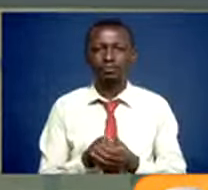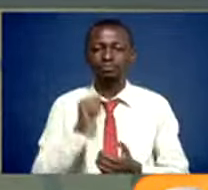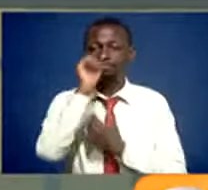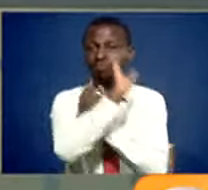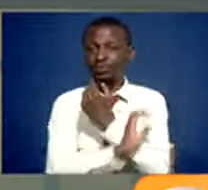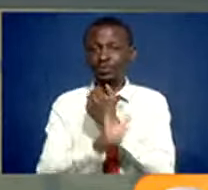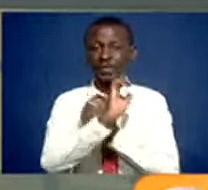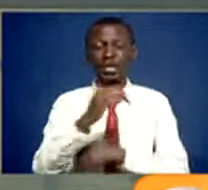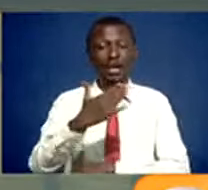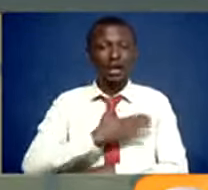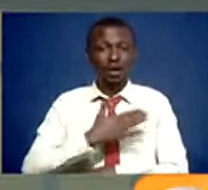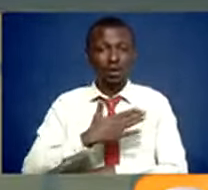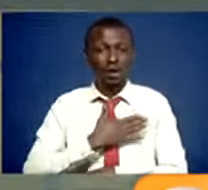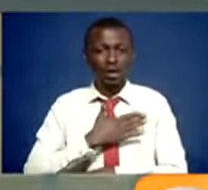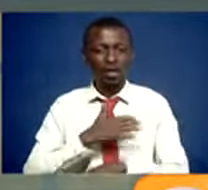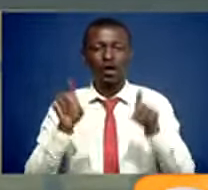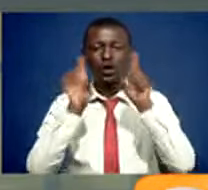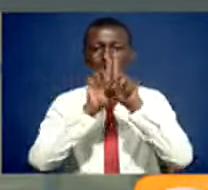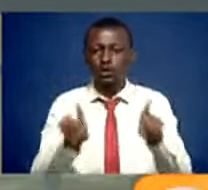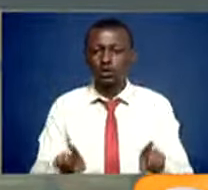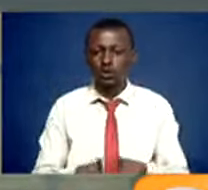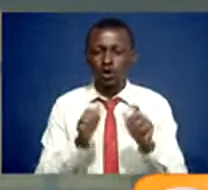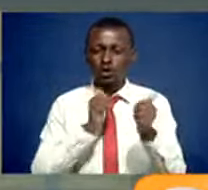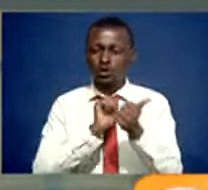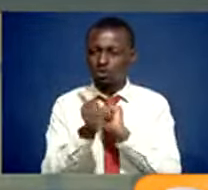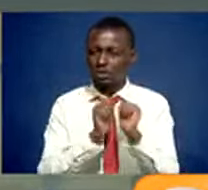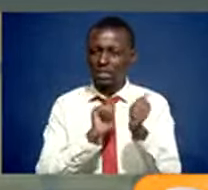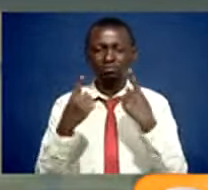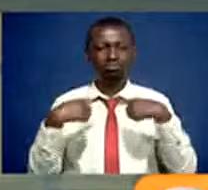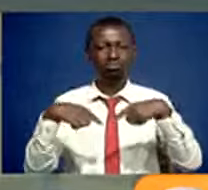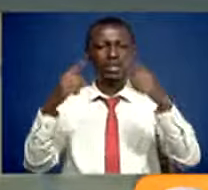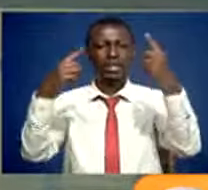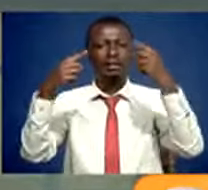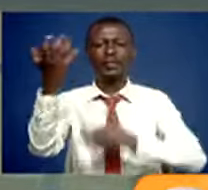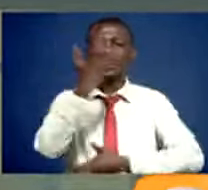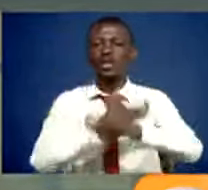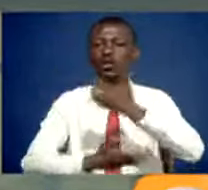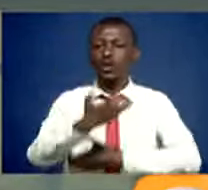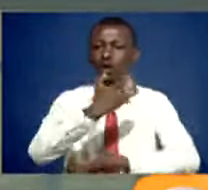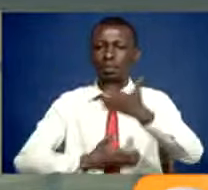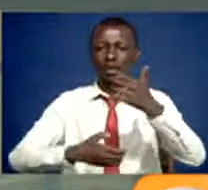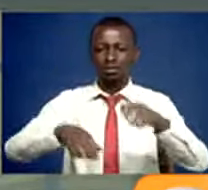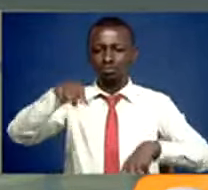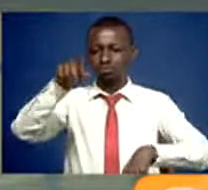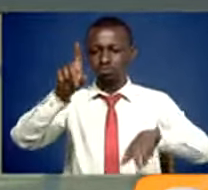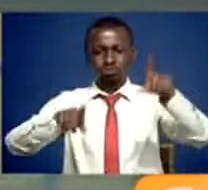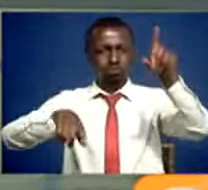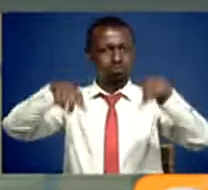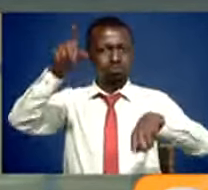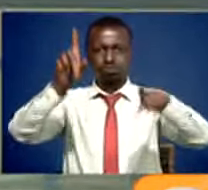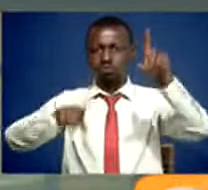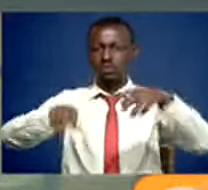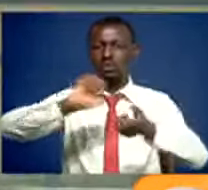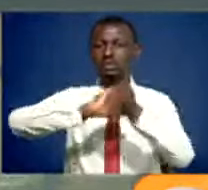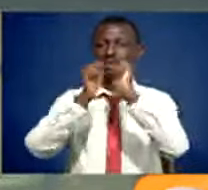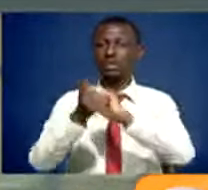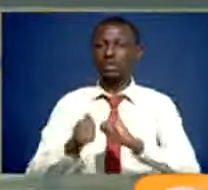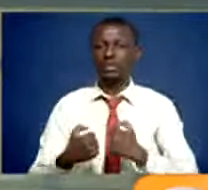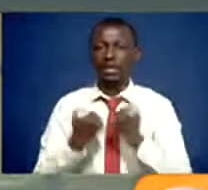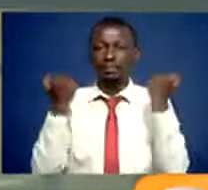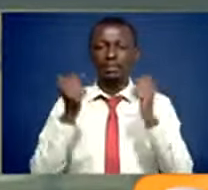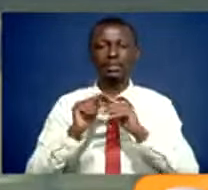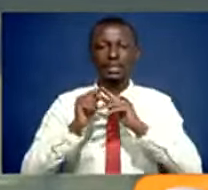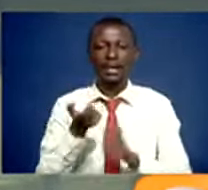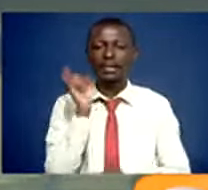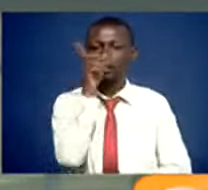country is a thriving, competitive, and diversified economy, well into its transformational takeoff, and